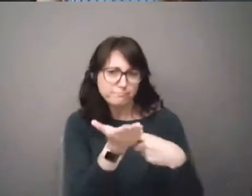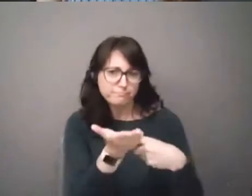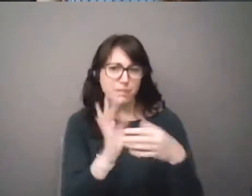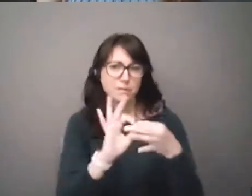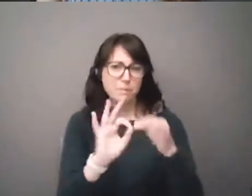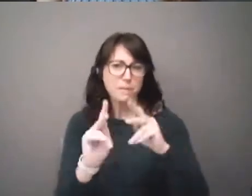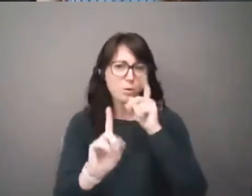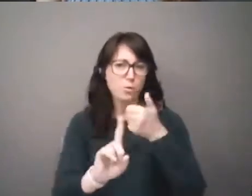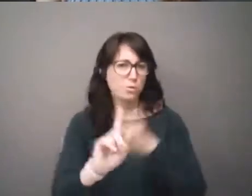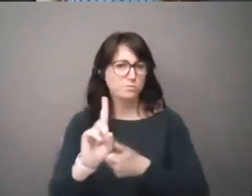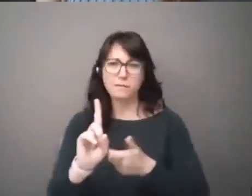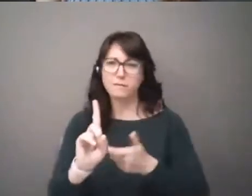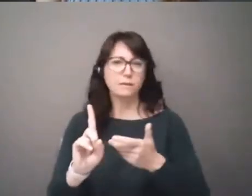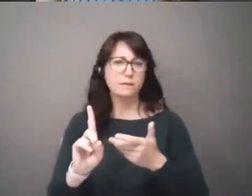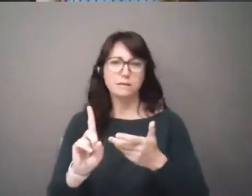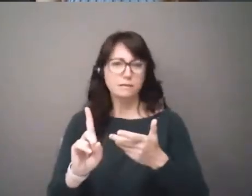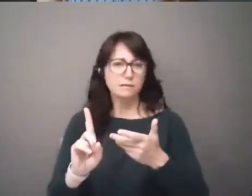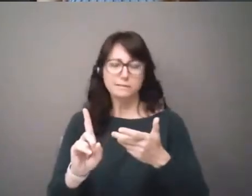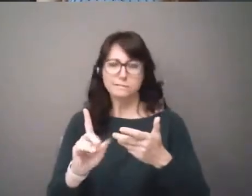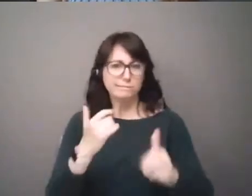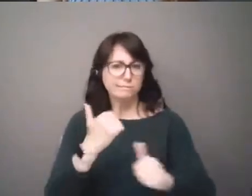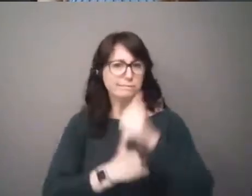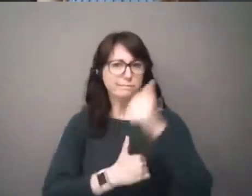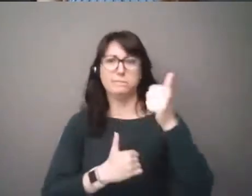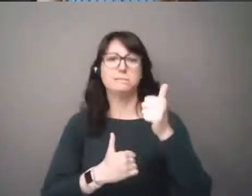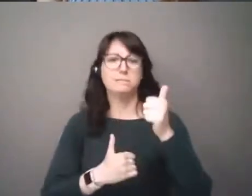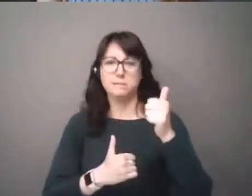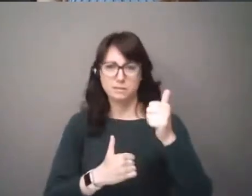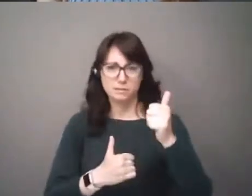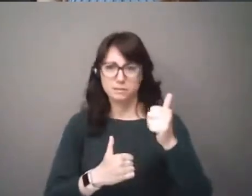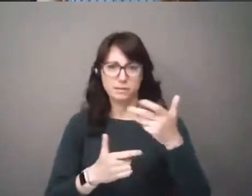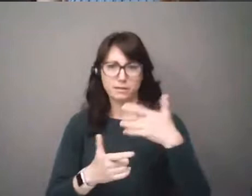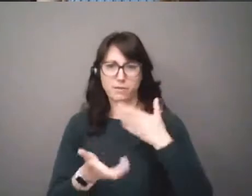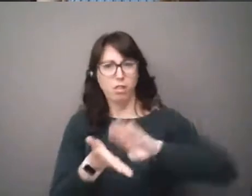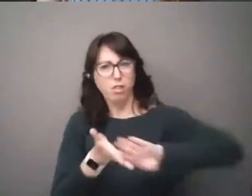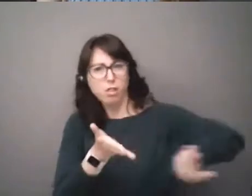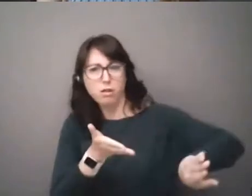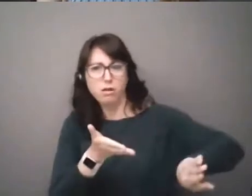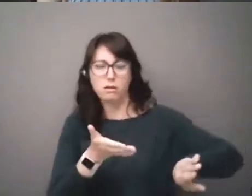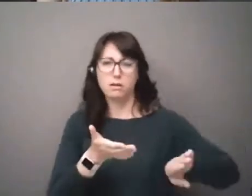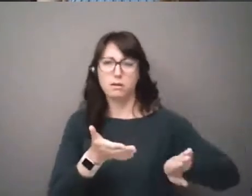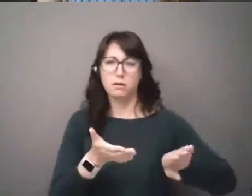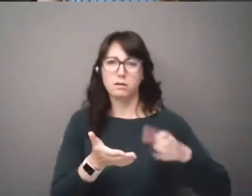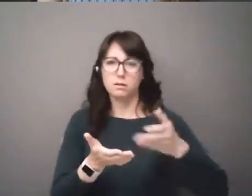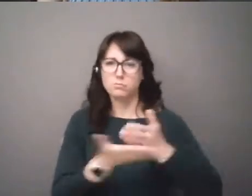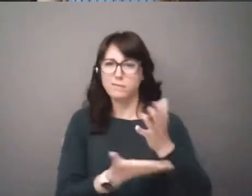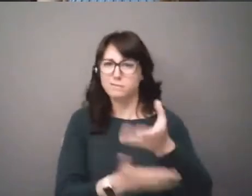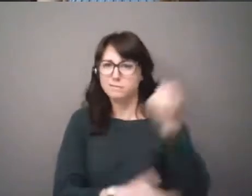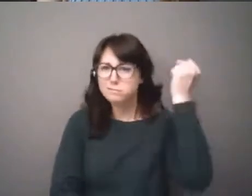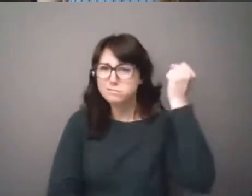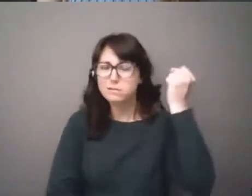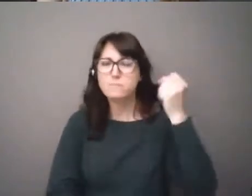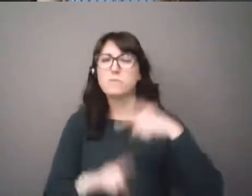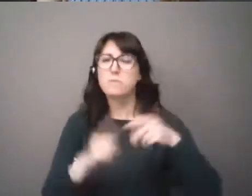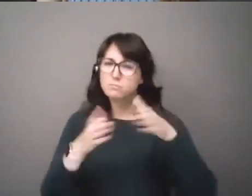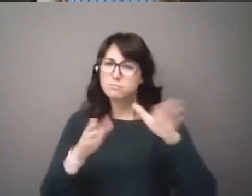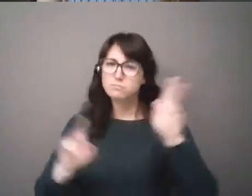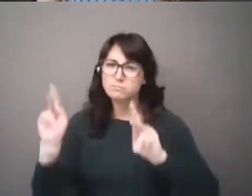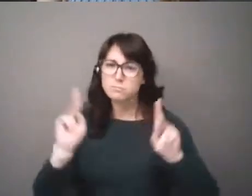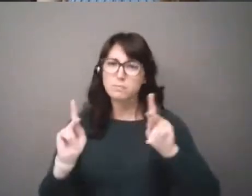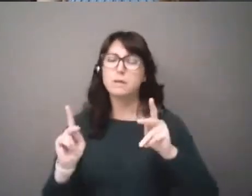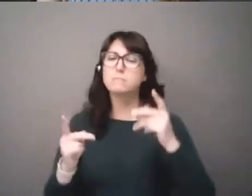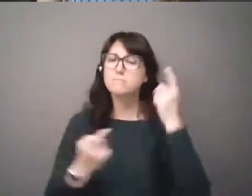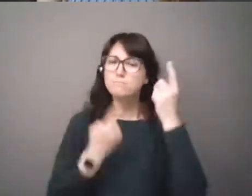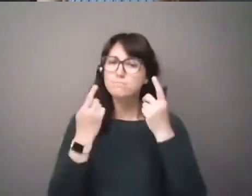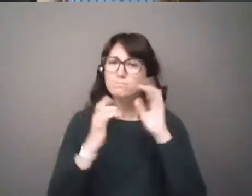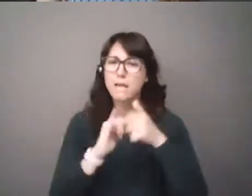who are disenfranchised. And I think there's become a consciousness by the general public on how we're going to move